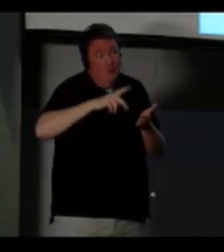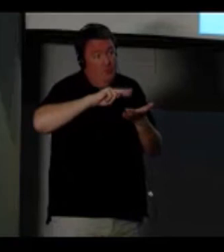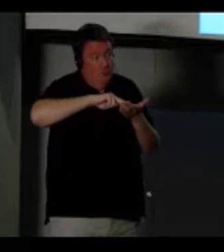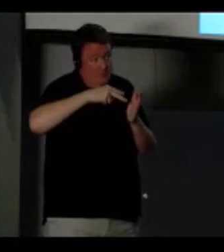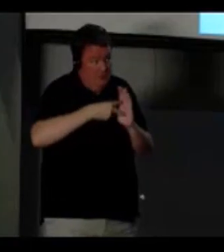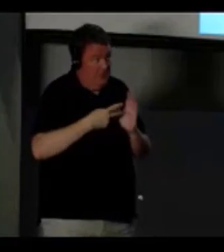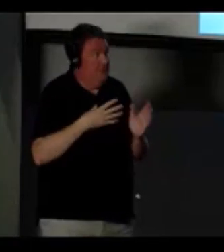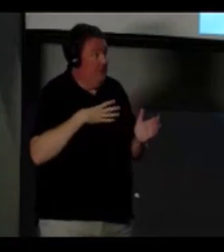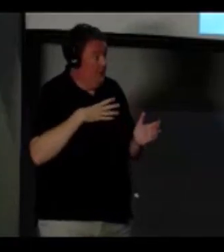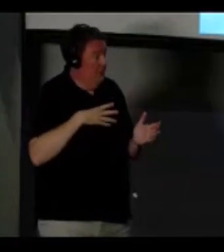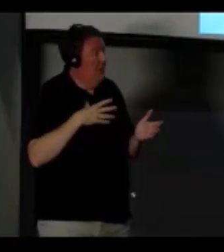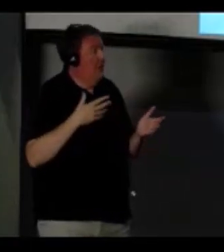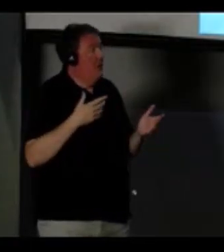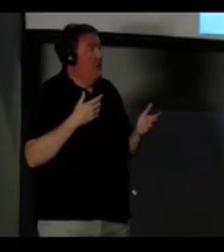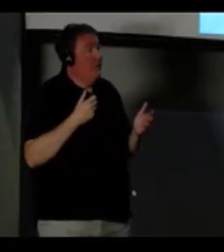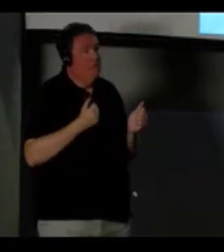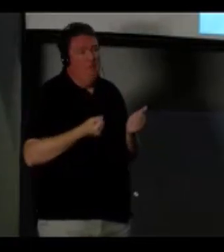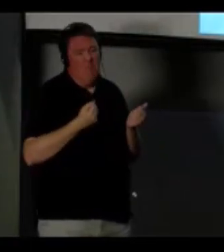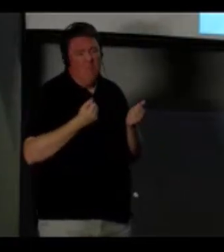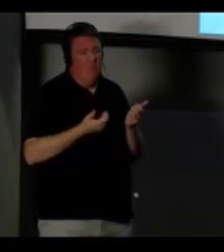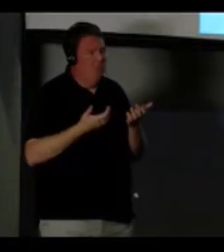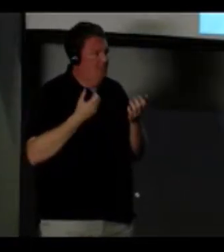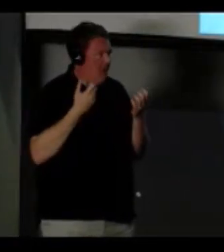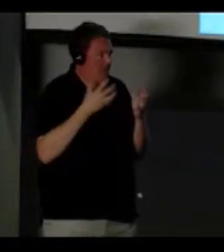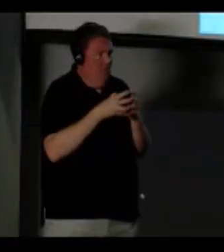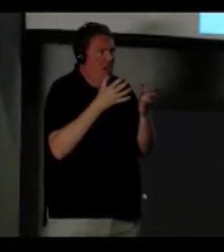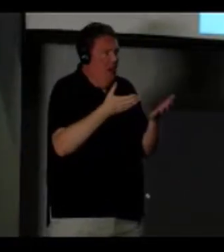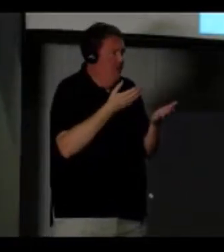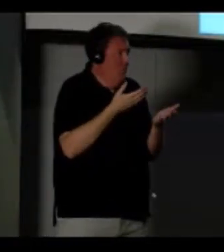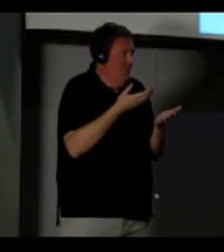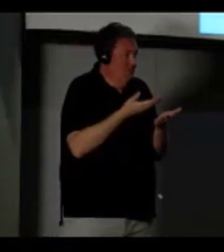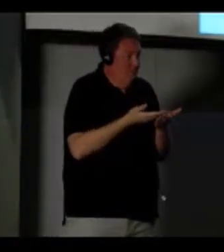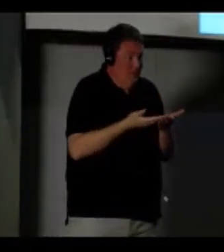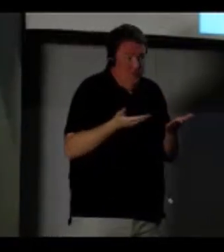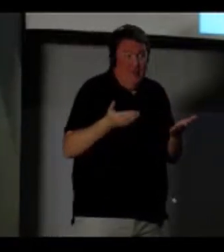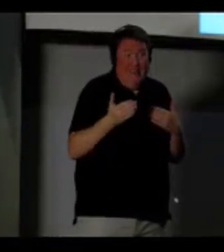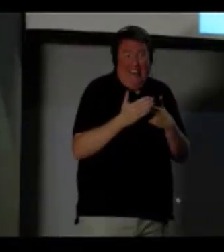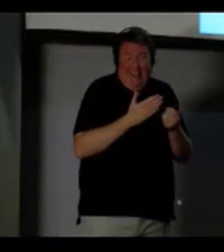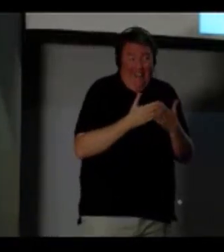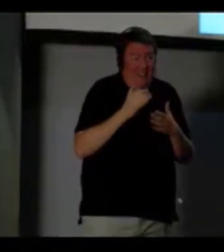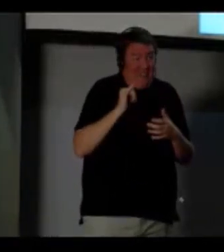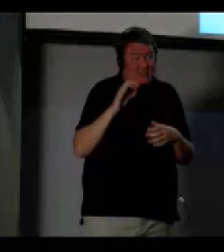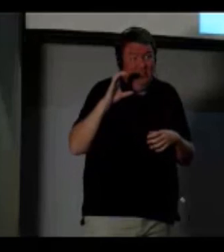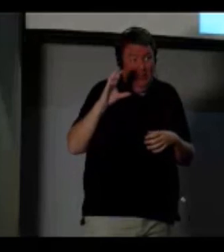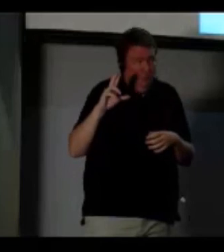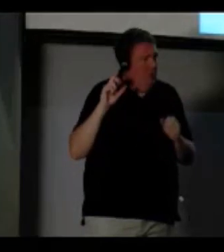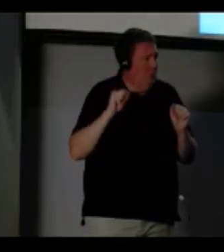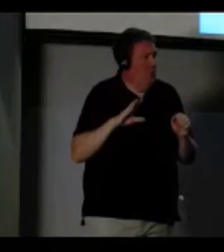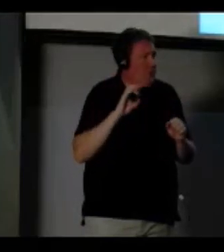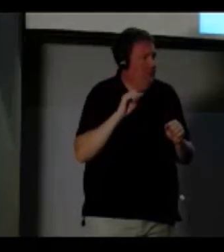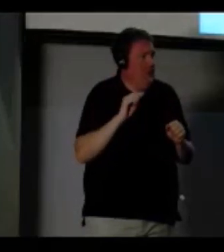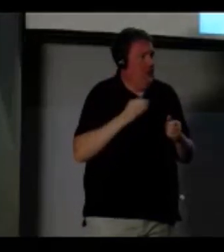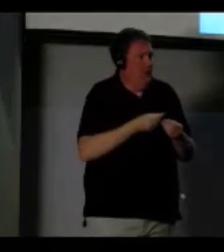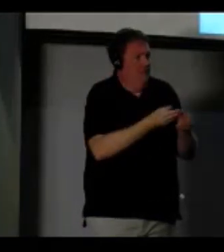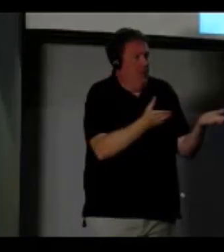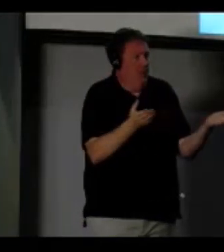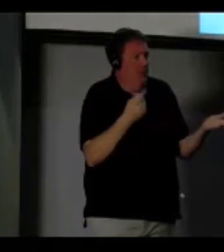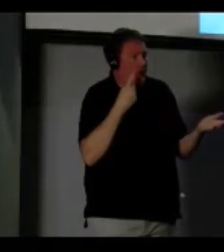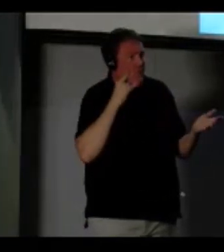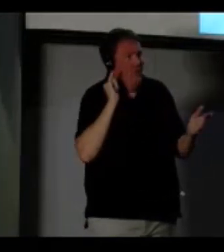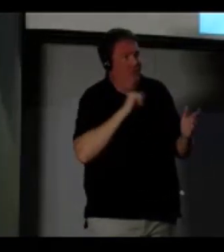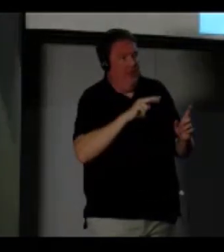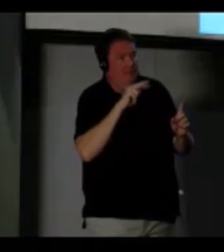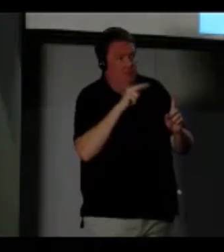purposes, much of your material, even copyrighted material, could be made available in that kind of an open